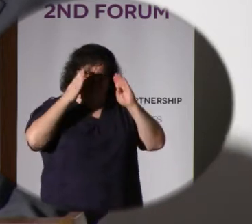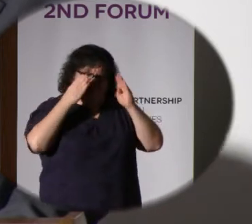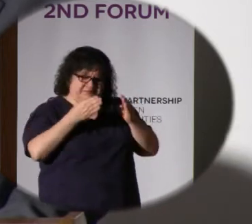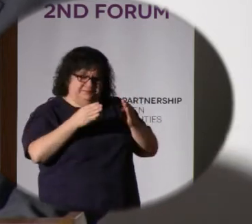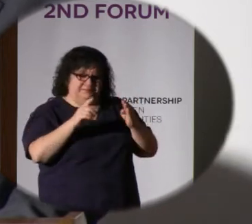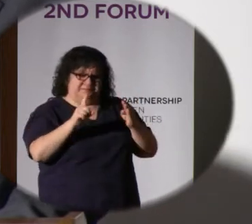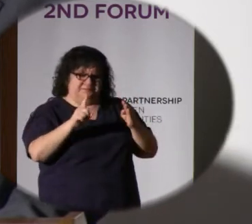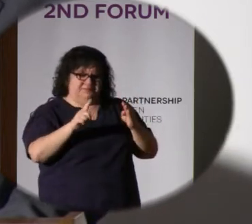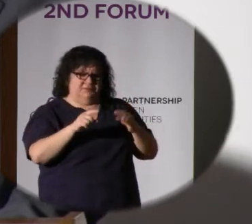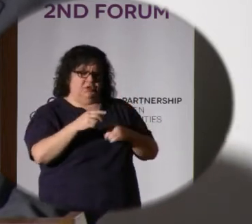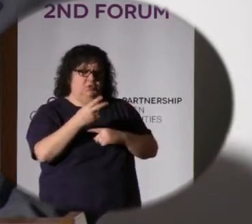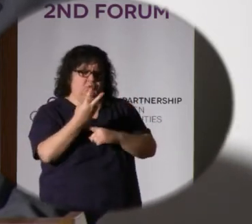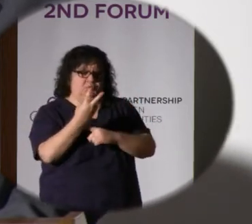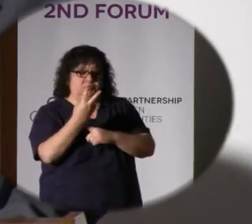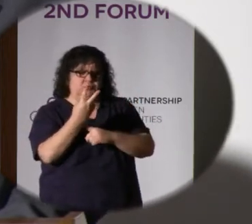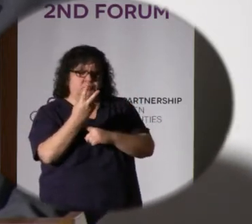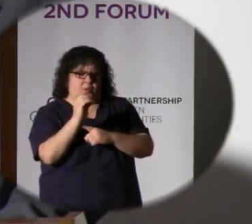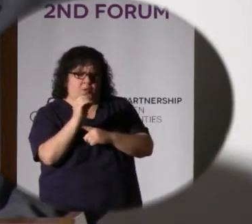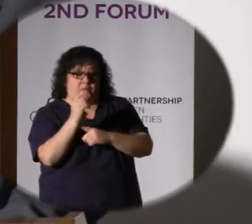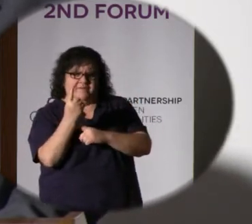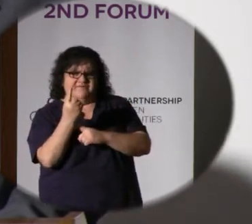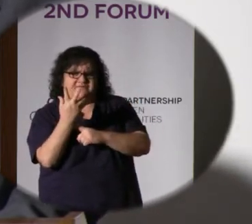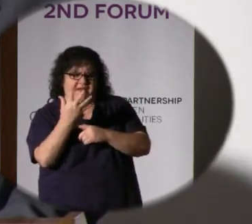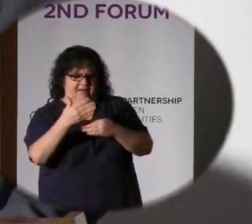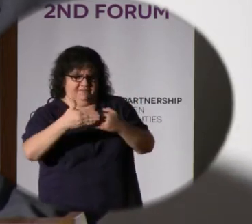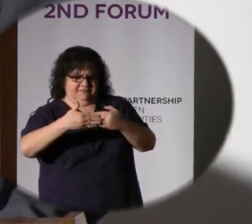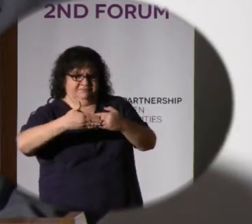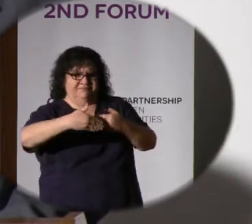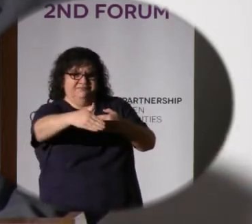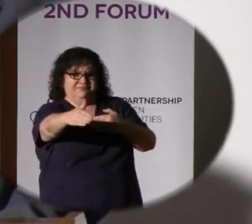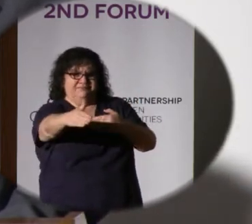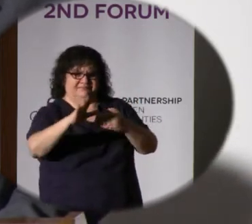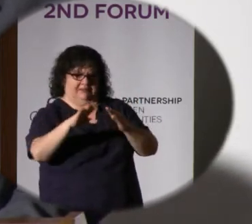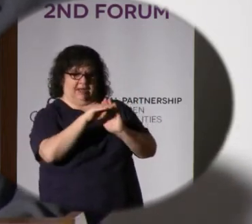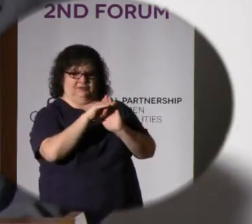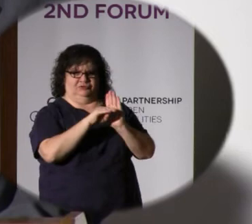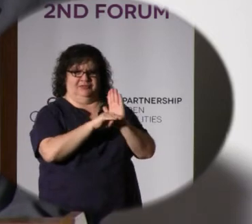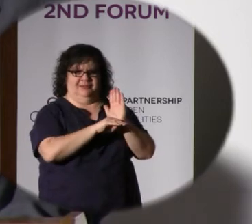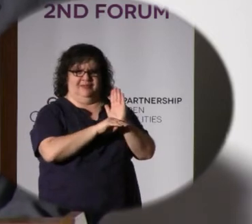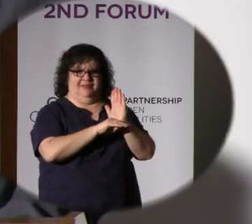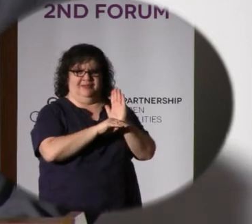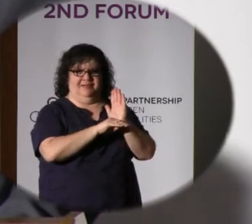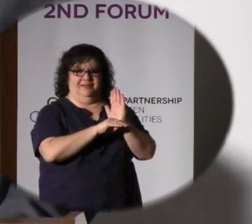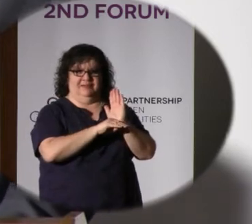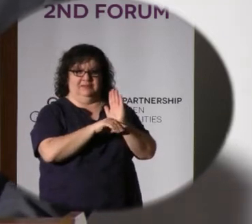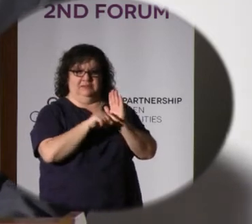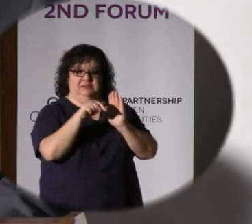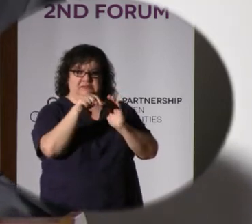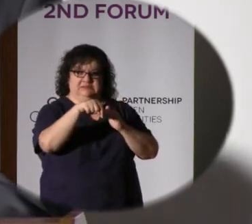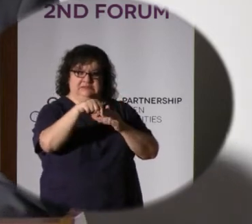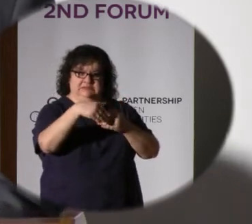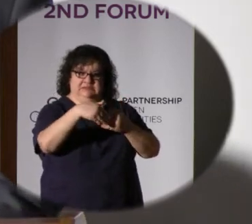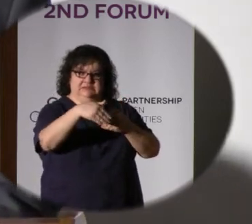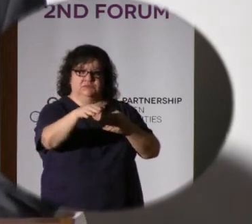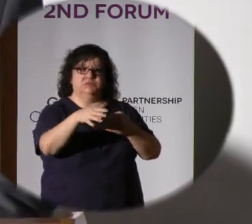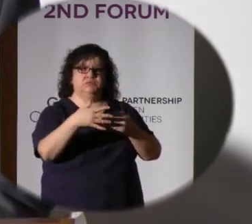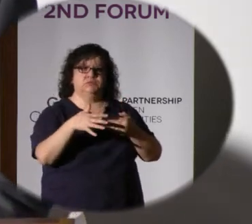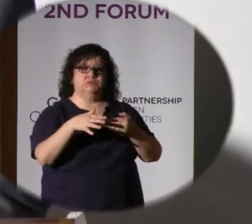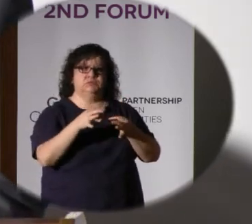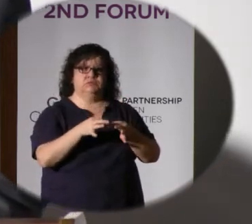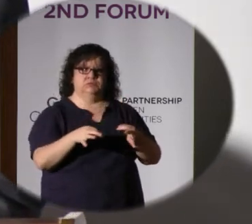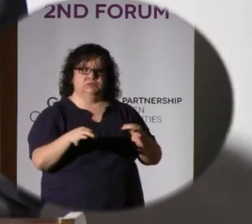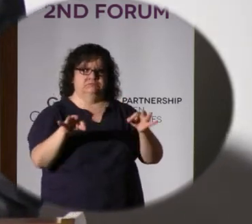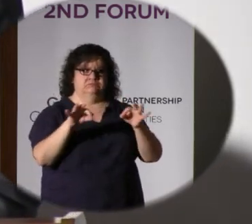crucial phase at the moment. UNICEF calls for strong attention throughout the